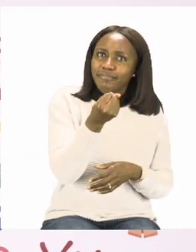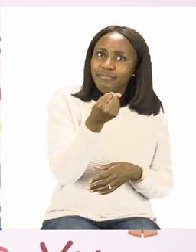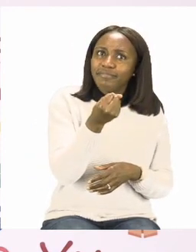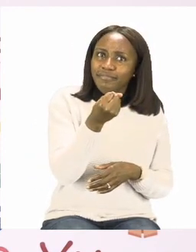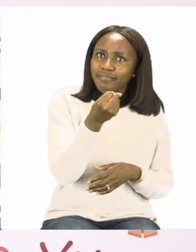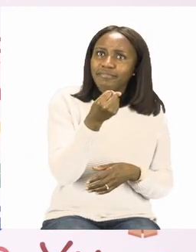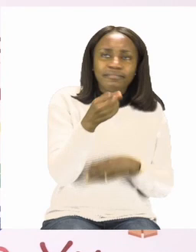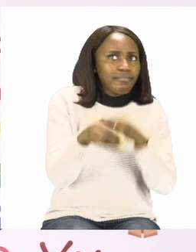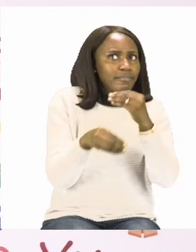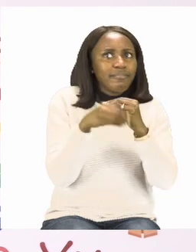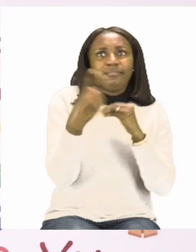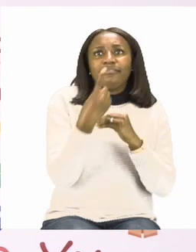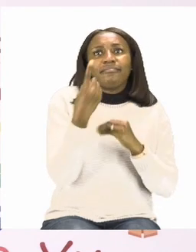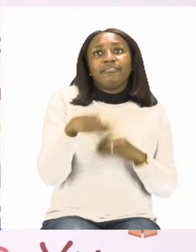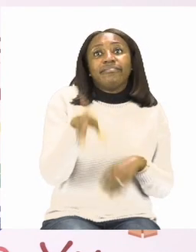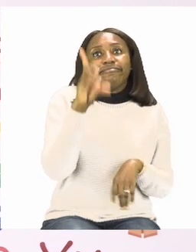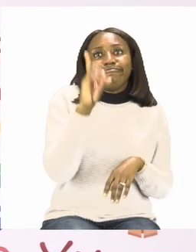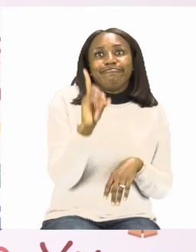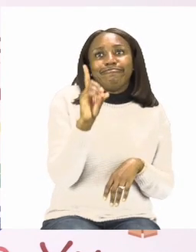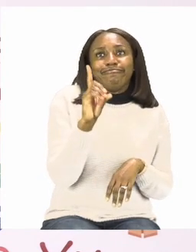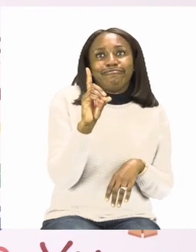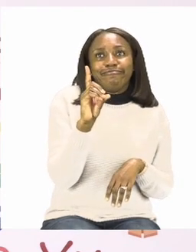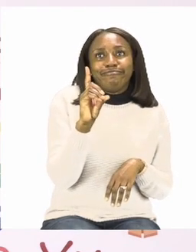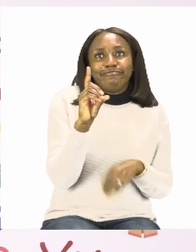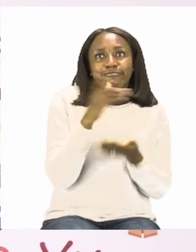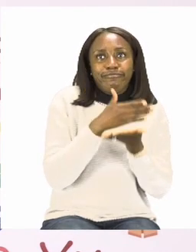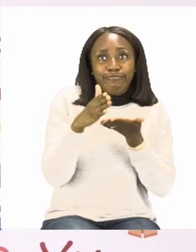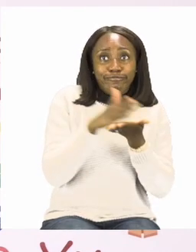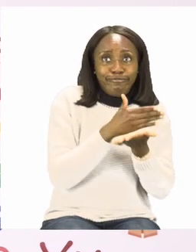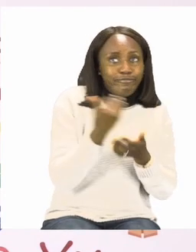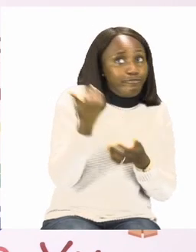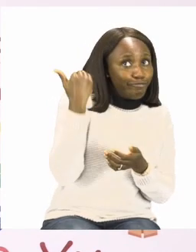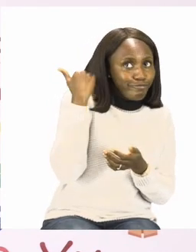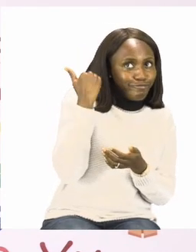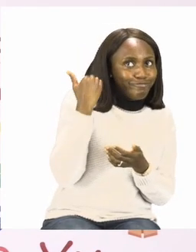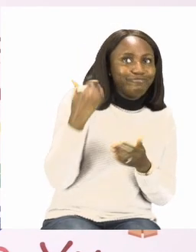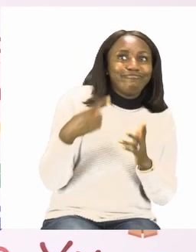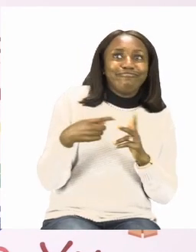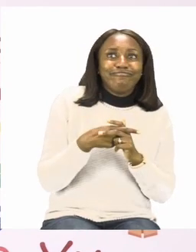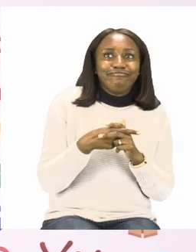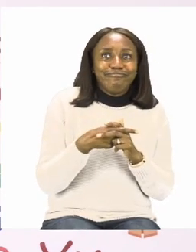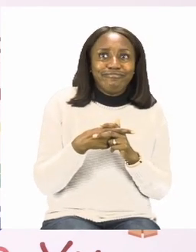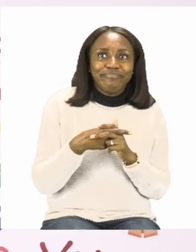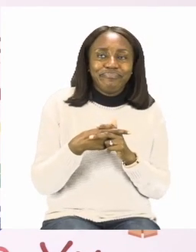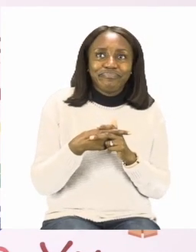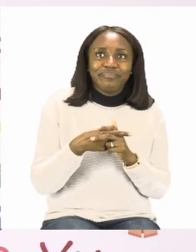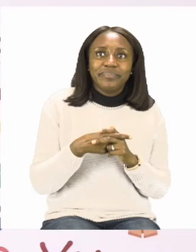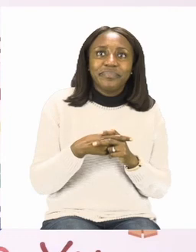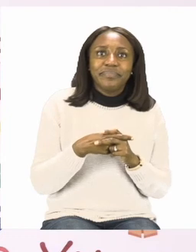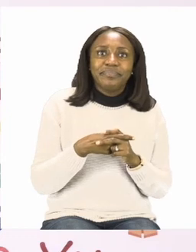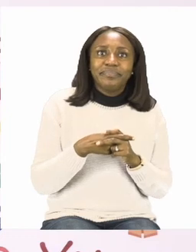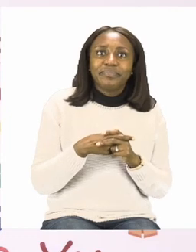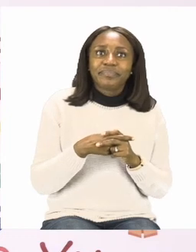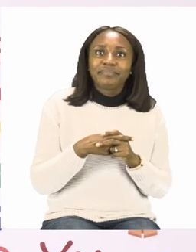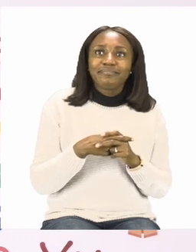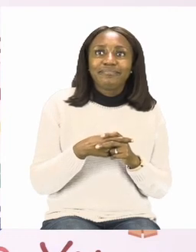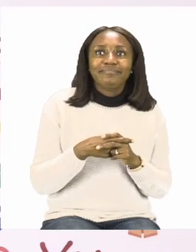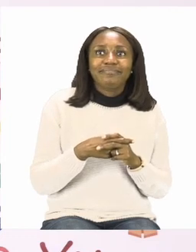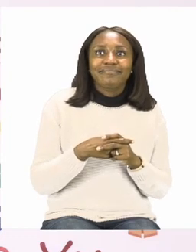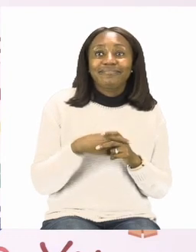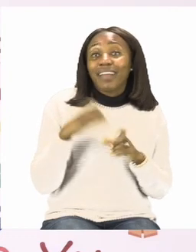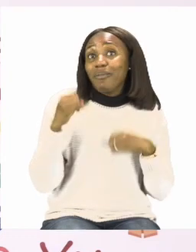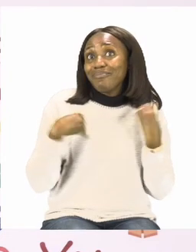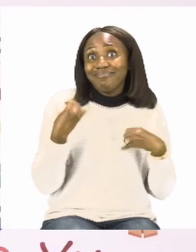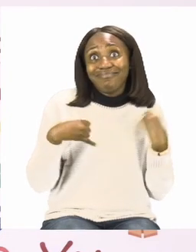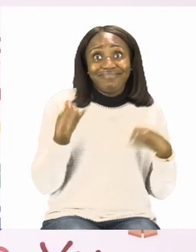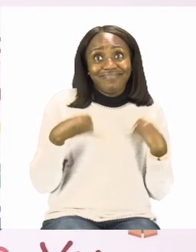We have an e, so all we need is a d, and it becomes shared. So have fun with this exercise, boys